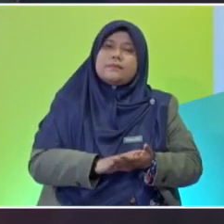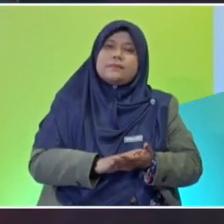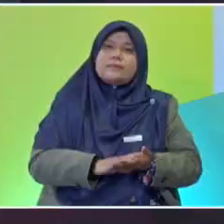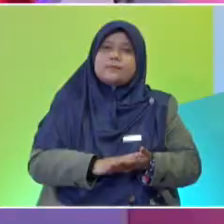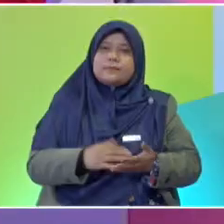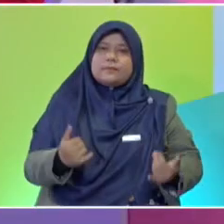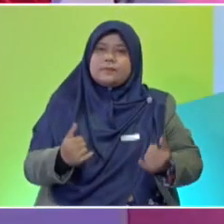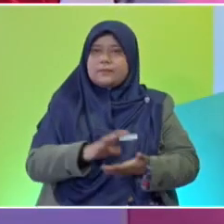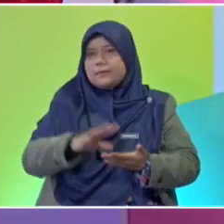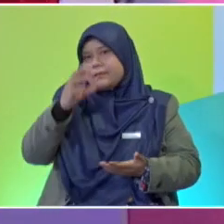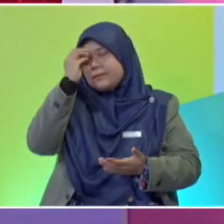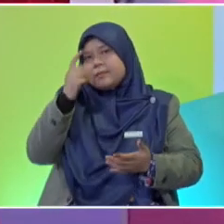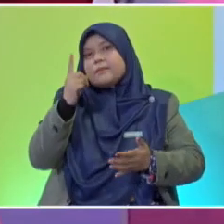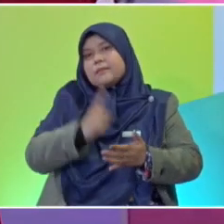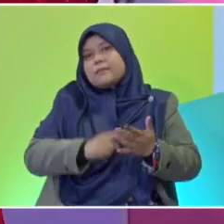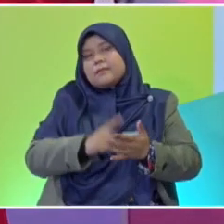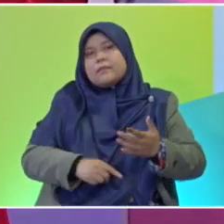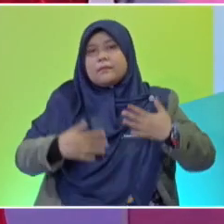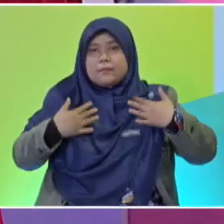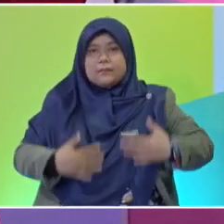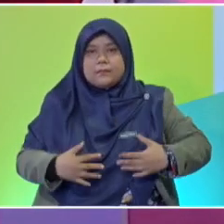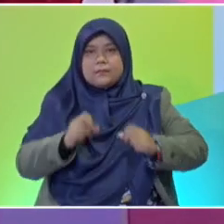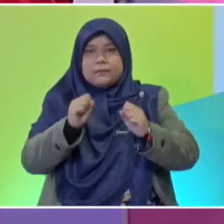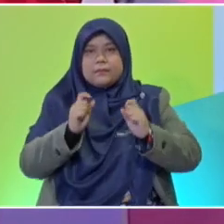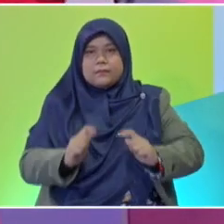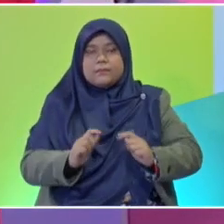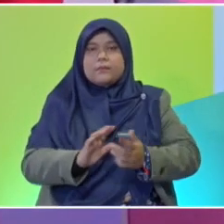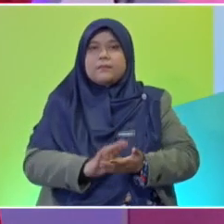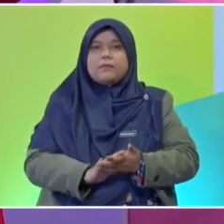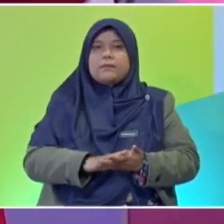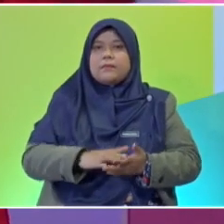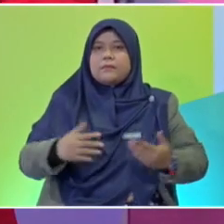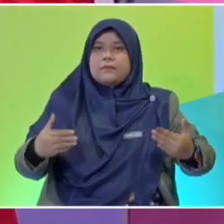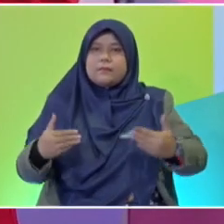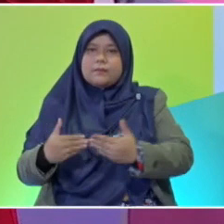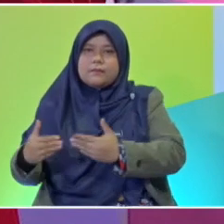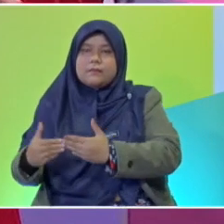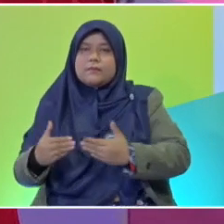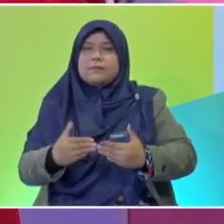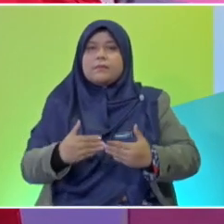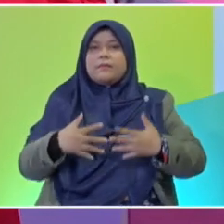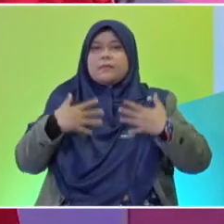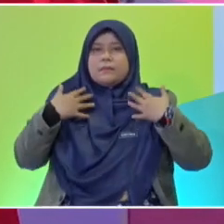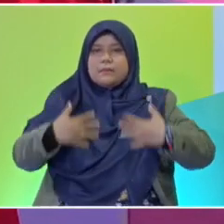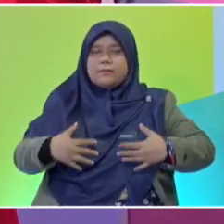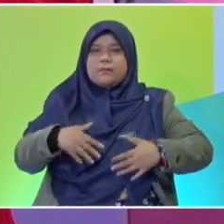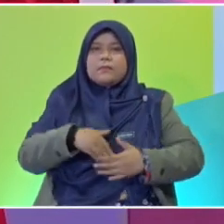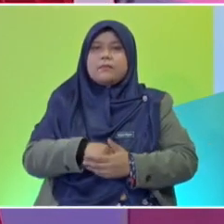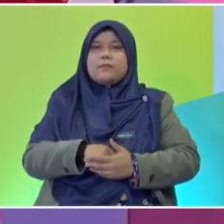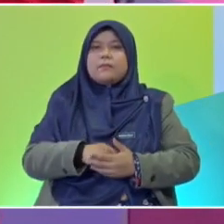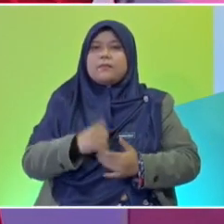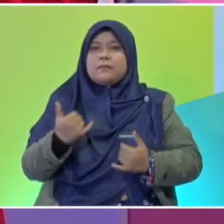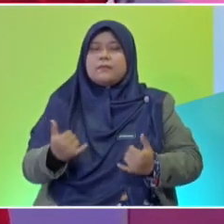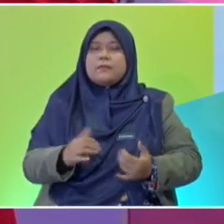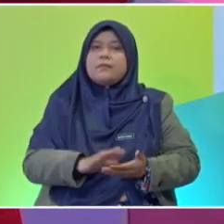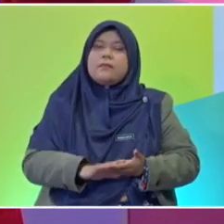we have learned what are the body systems that are connected to blood. I think it's everything has got to do with blood. And also the